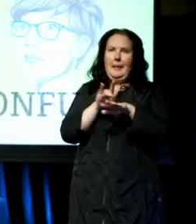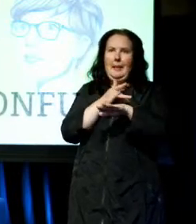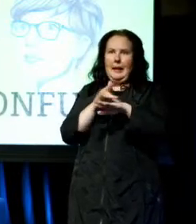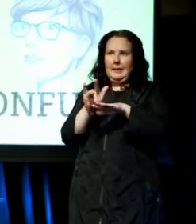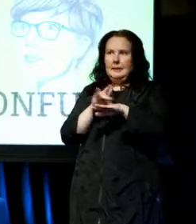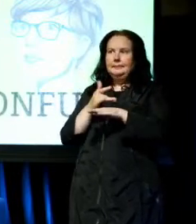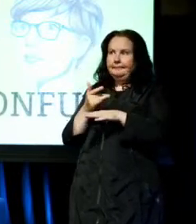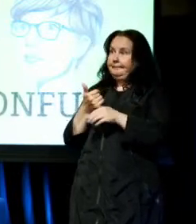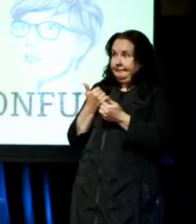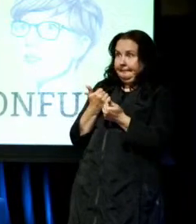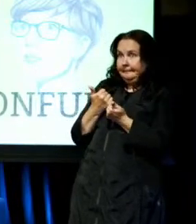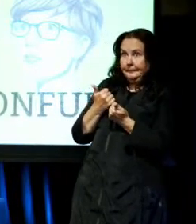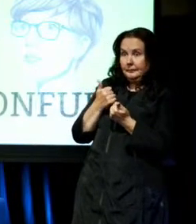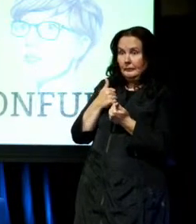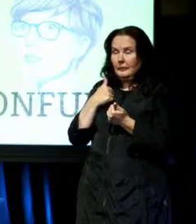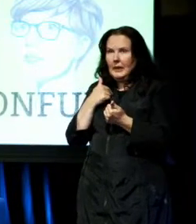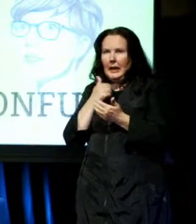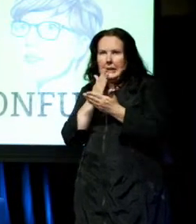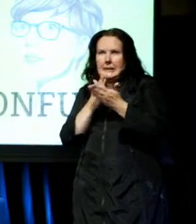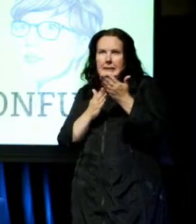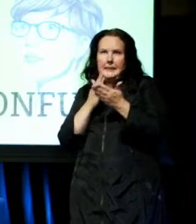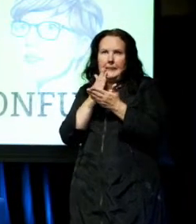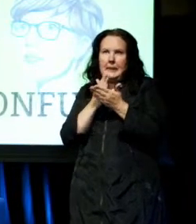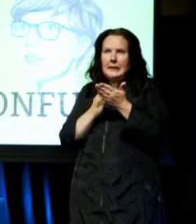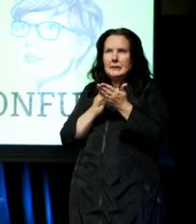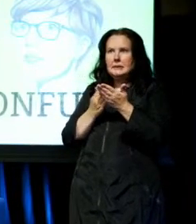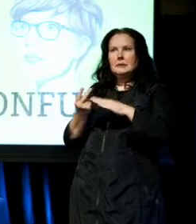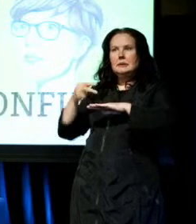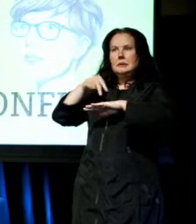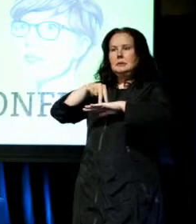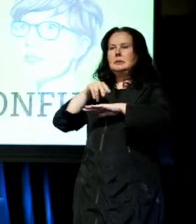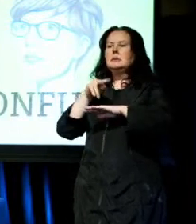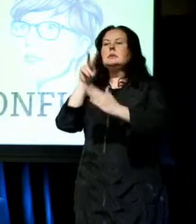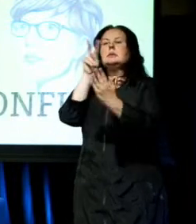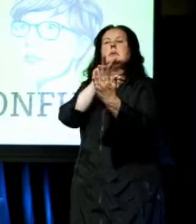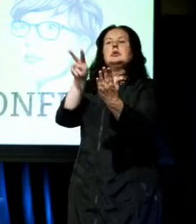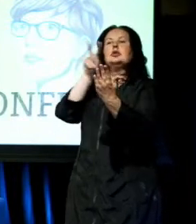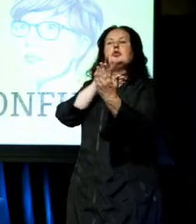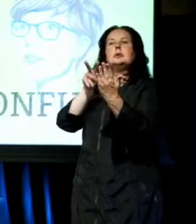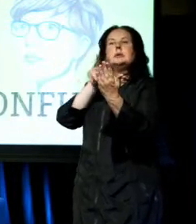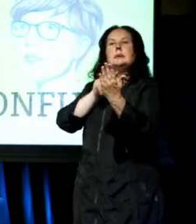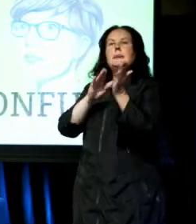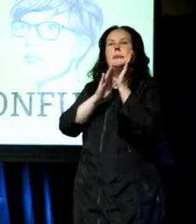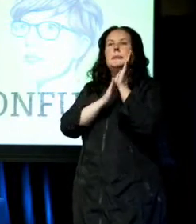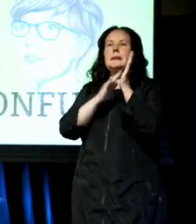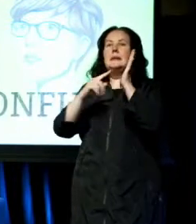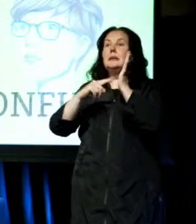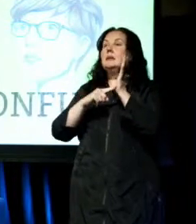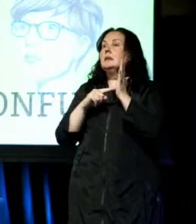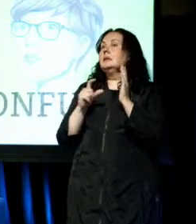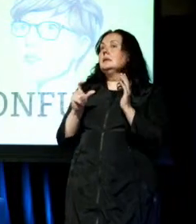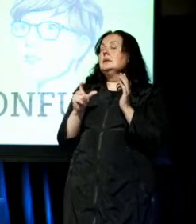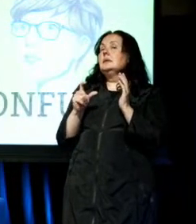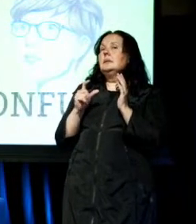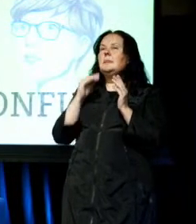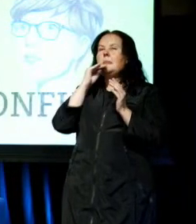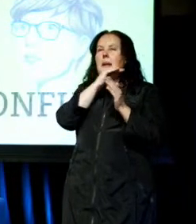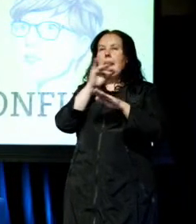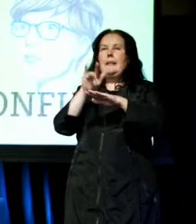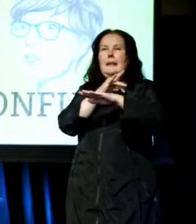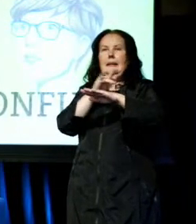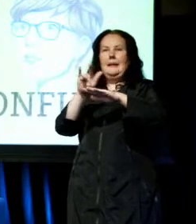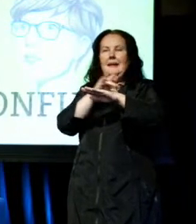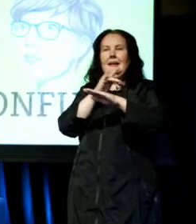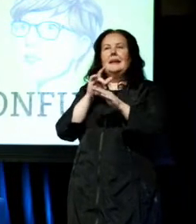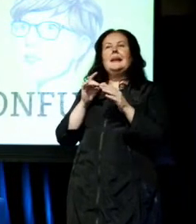sort of semi-staged reading at the Melbourne Theatre Company. And that was really great. And that was called Lame.